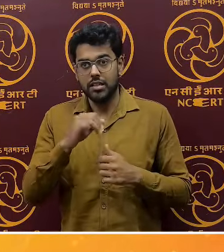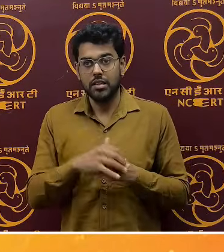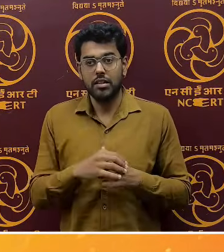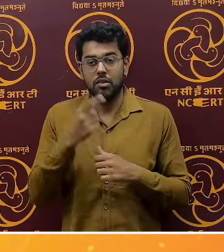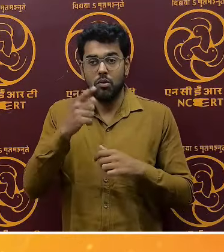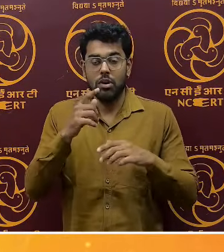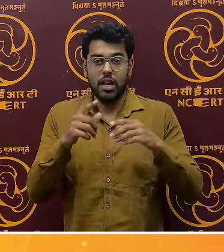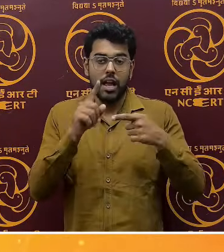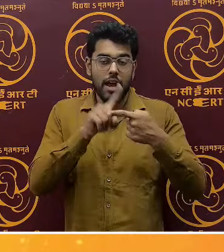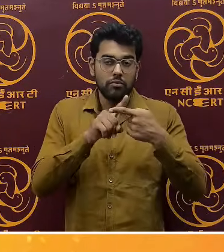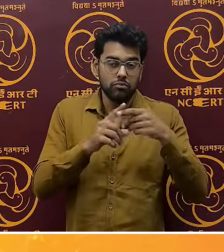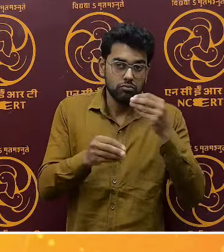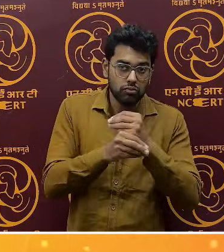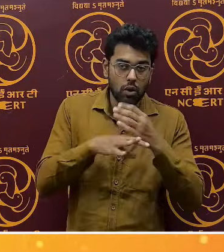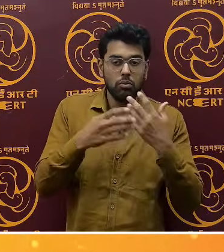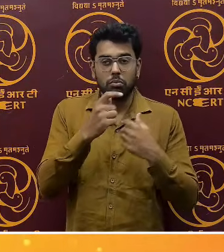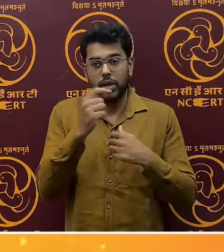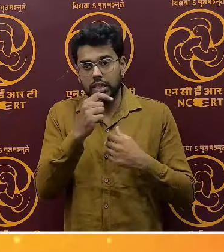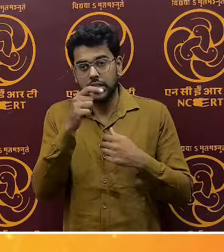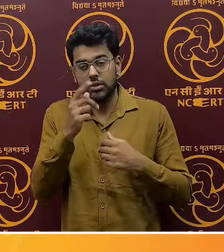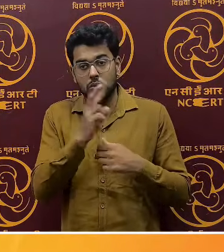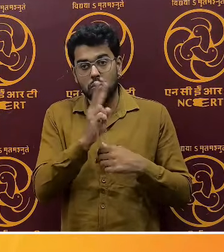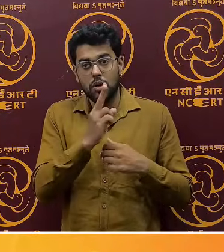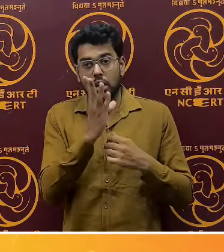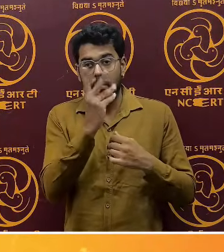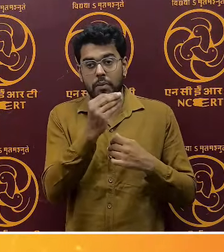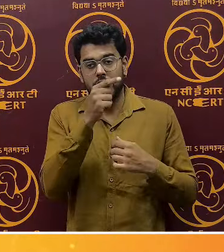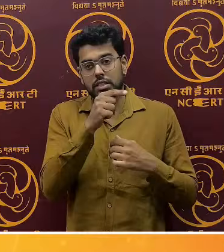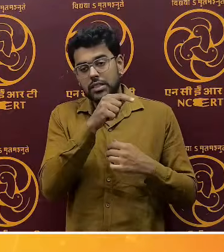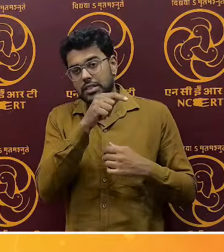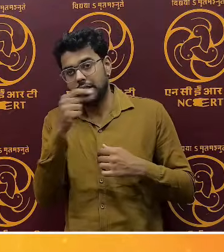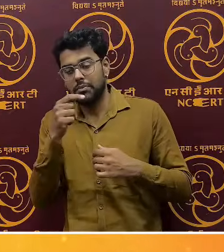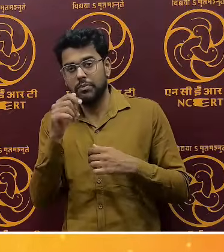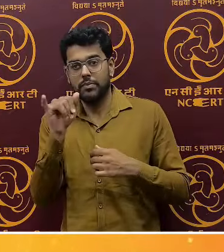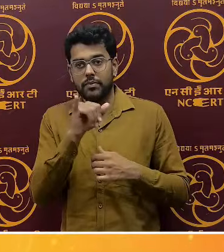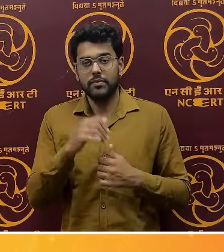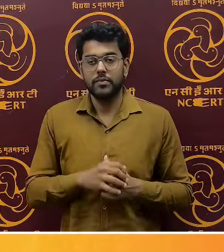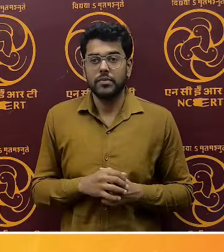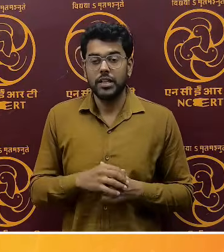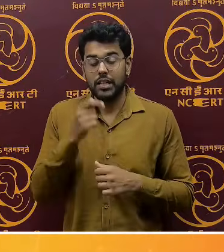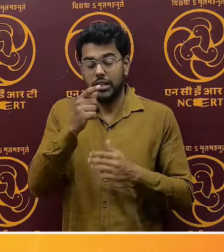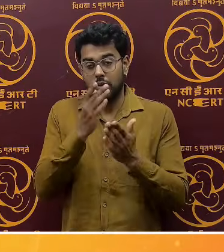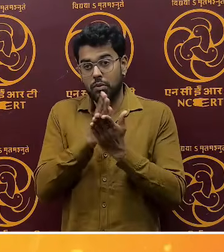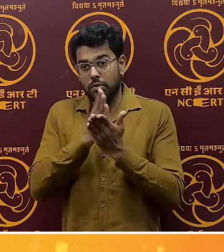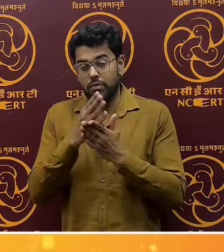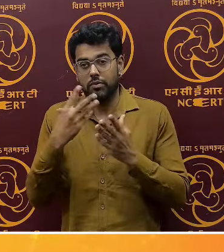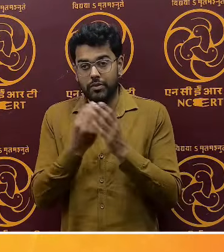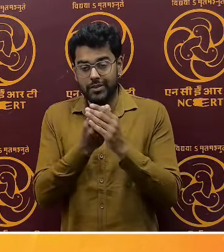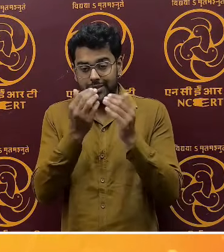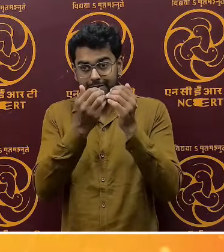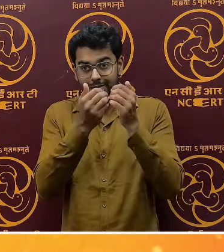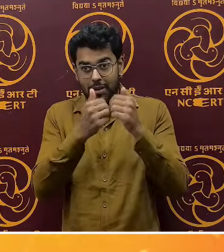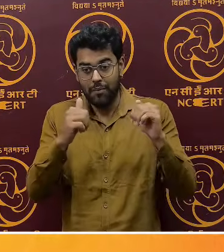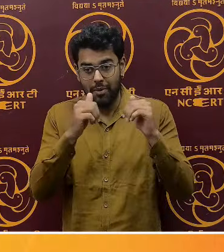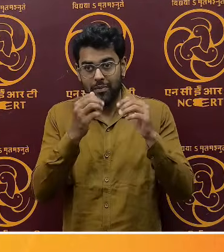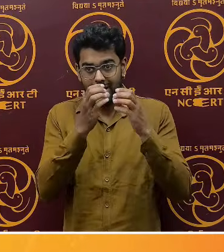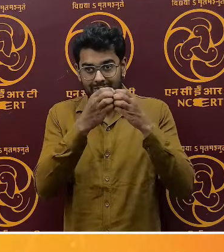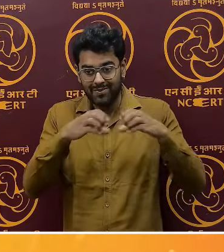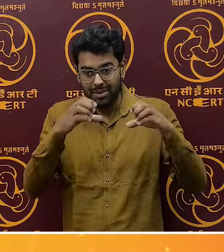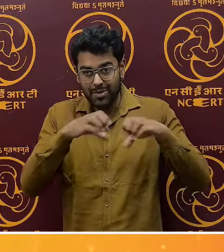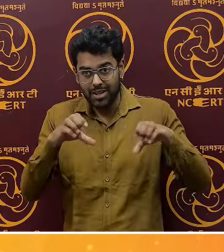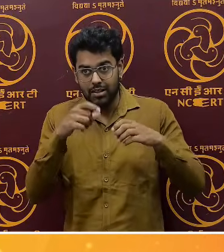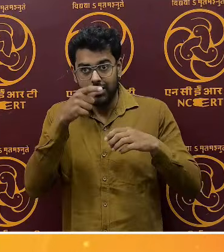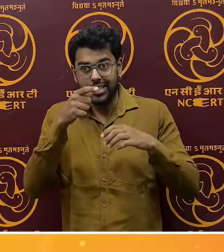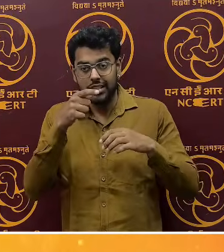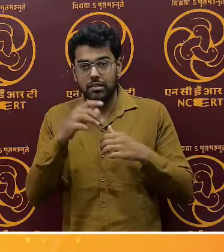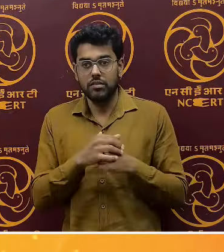addition of those, or addition or subtraction of those two numbers, should be equal to this term. In this way, I will break this polynomial. We will